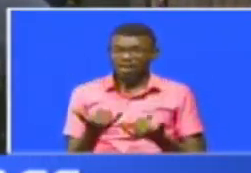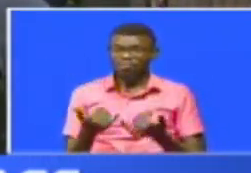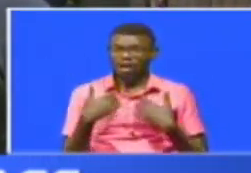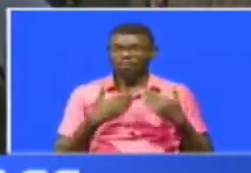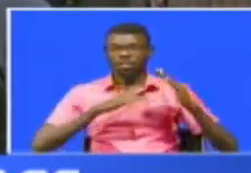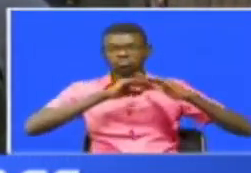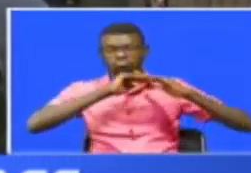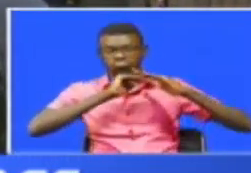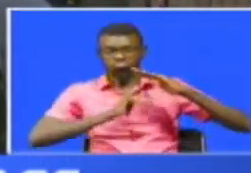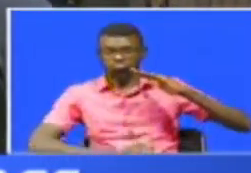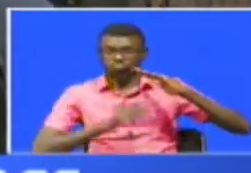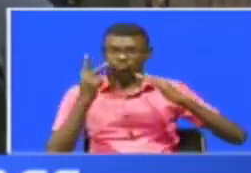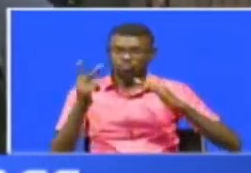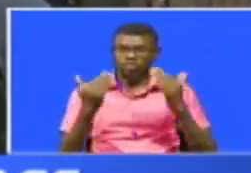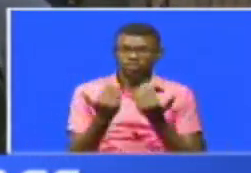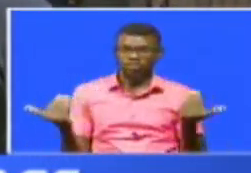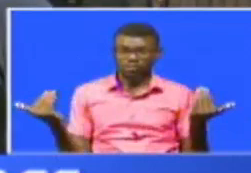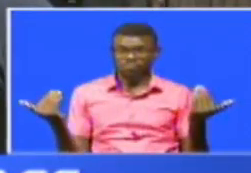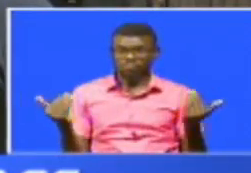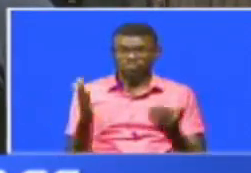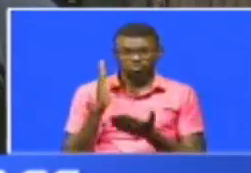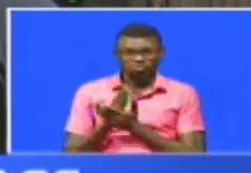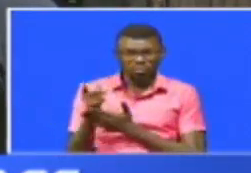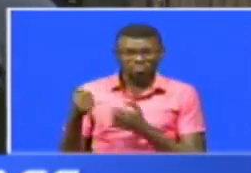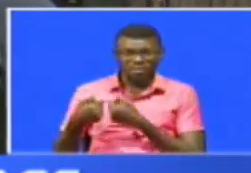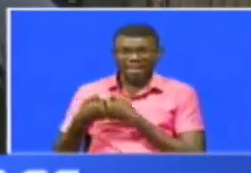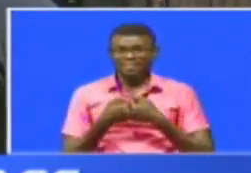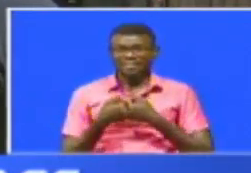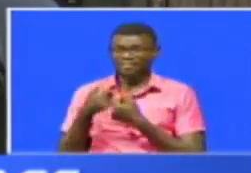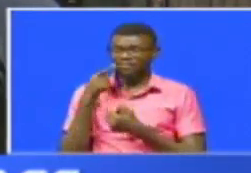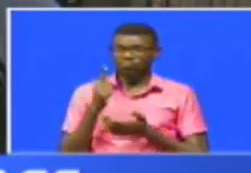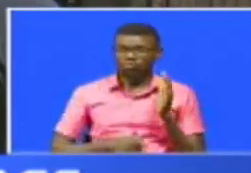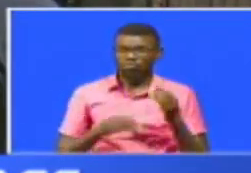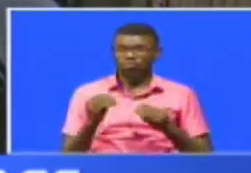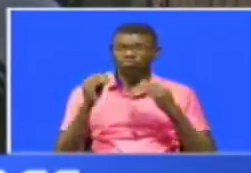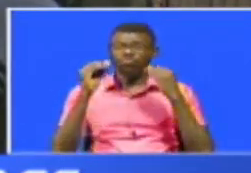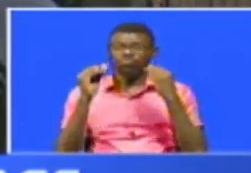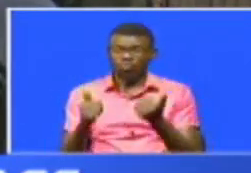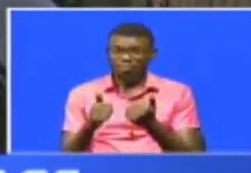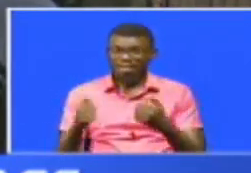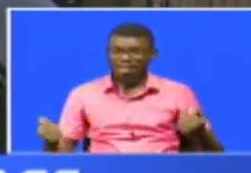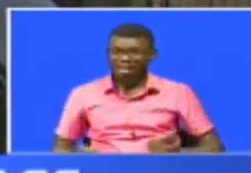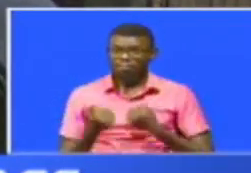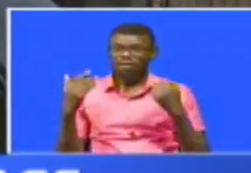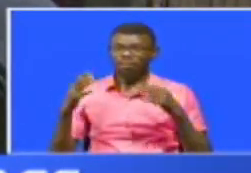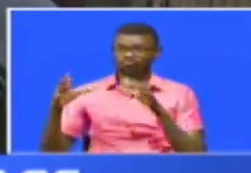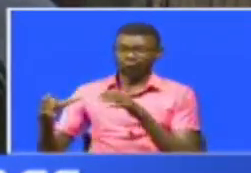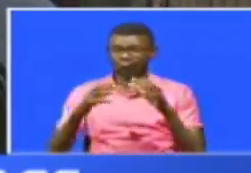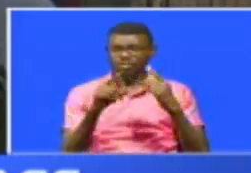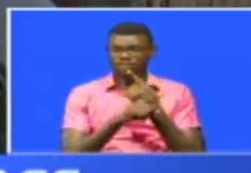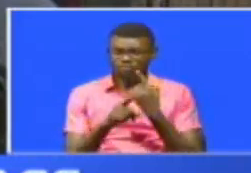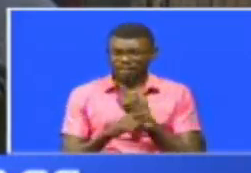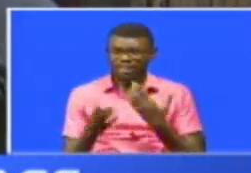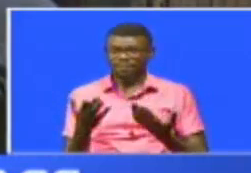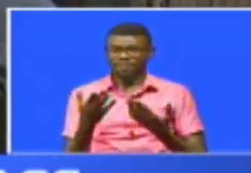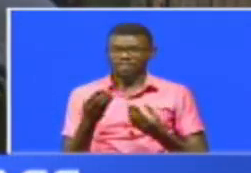less than 200 pupils. This is a challenge that they are saying can only be solved if all the stakeholders come together and offer